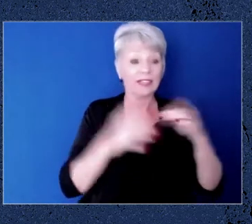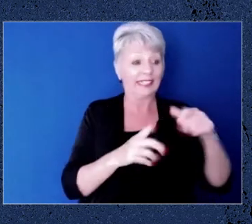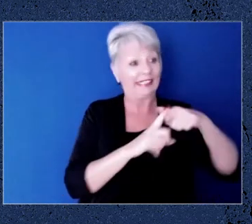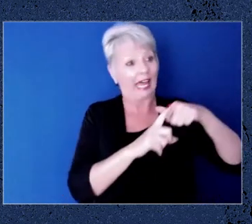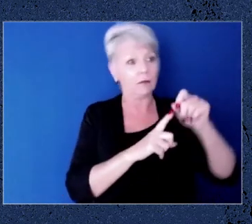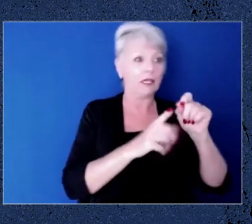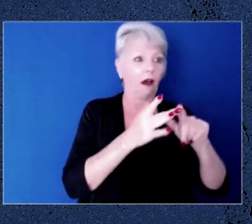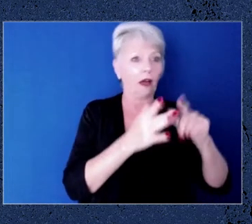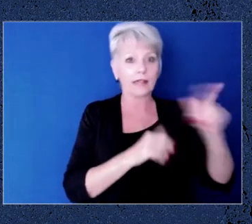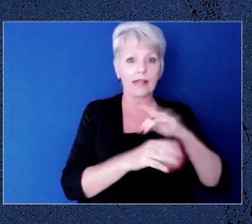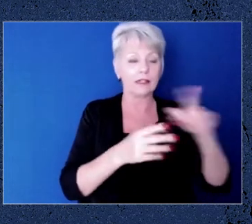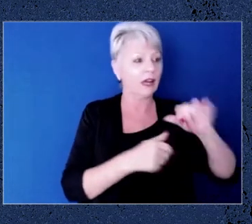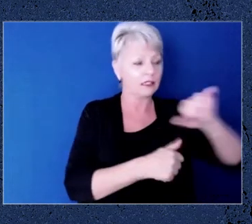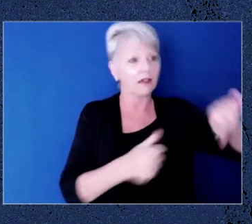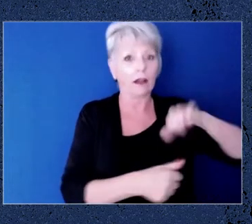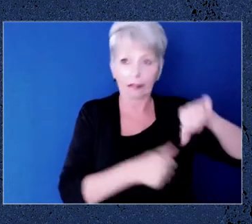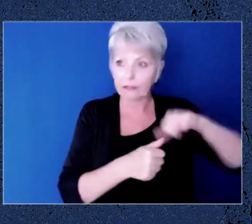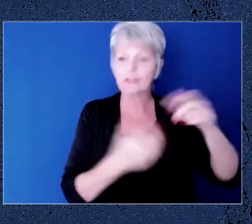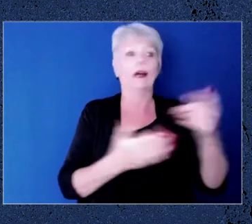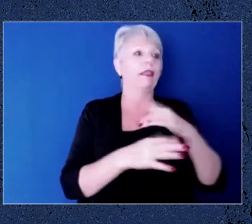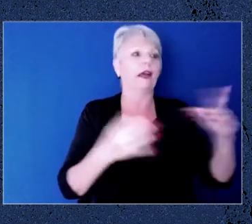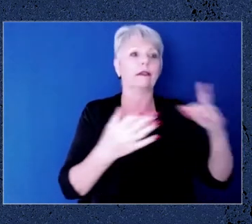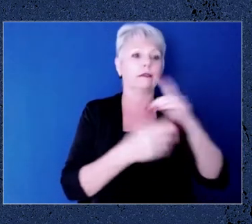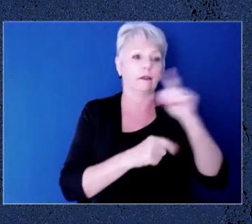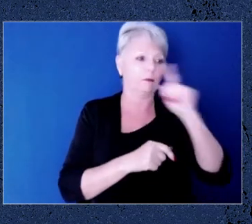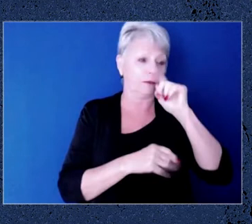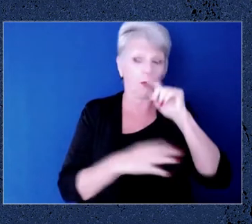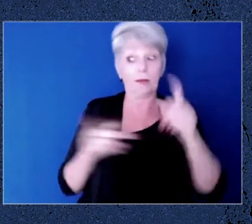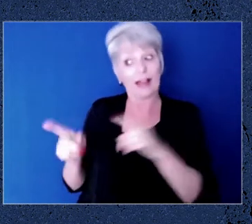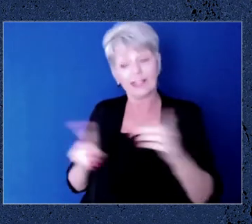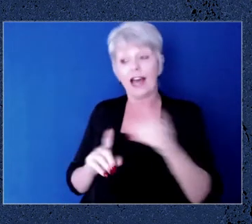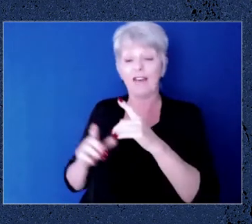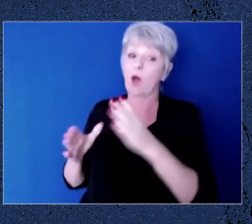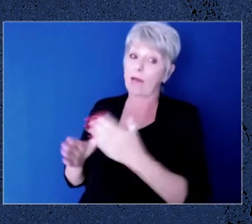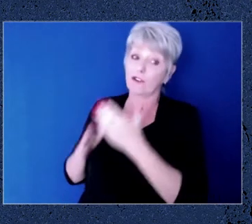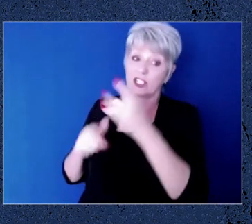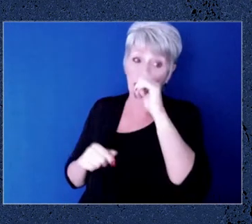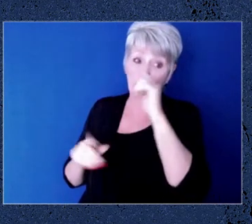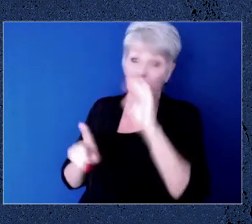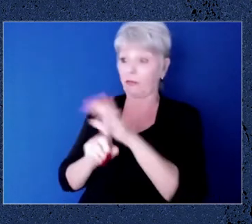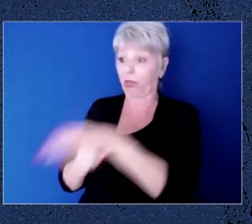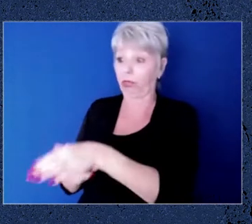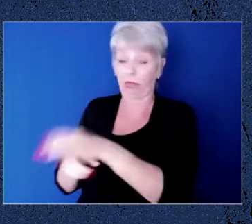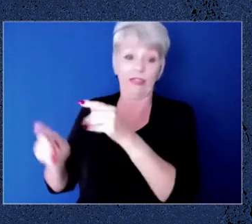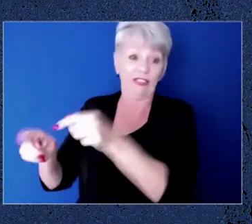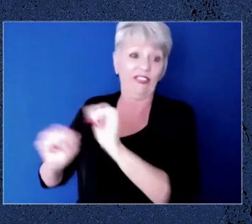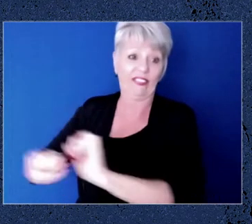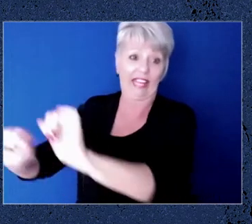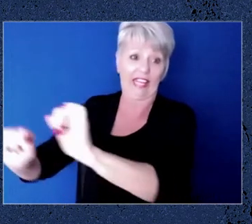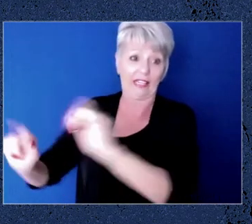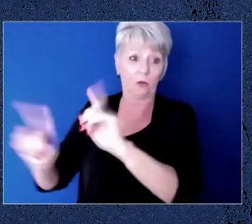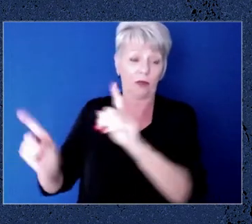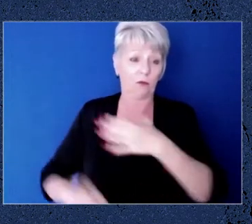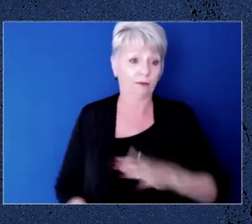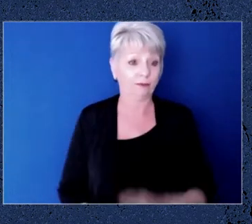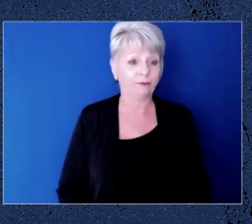So something's got to give, and unfortunately it's usually Aboriginal people. And so where does the change come at the